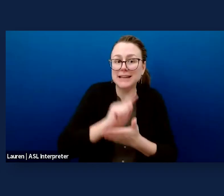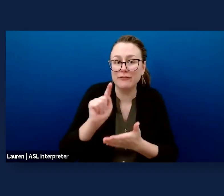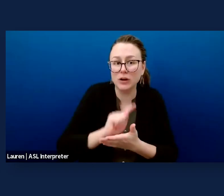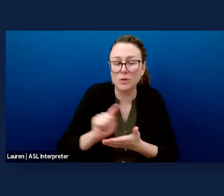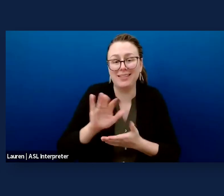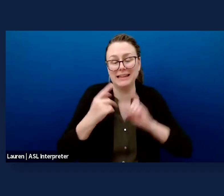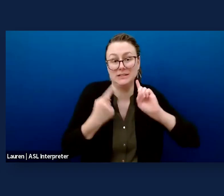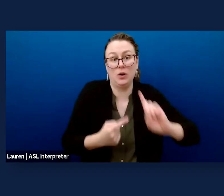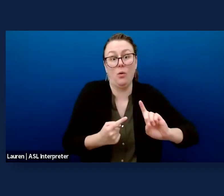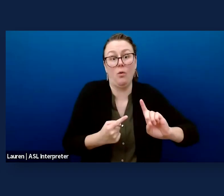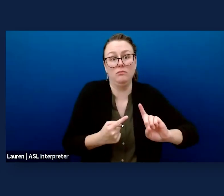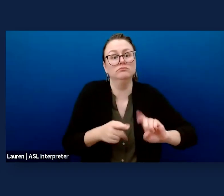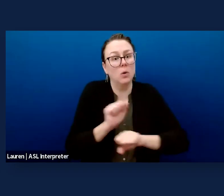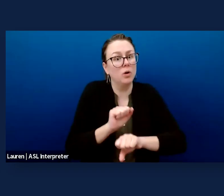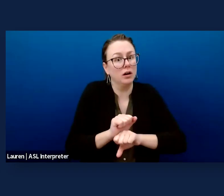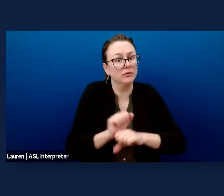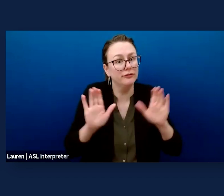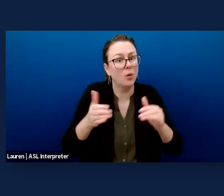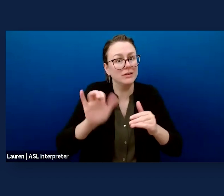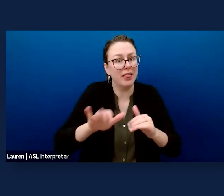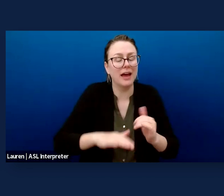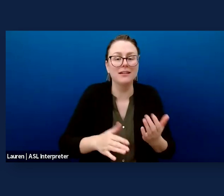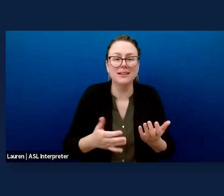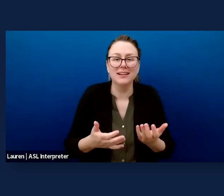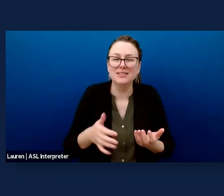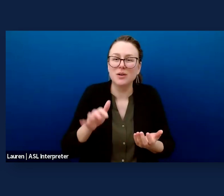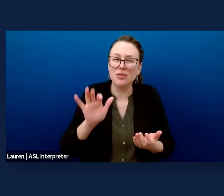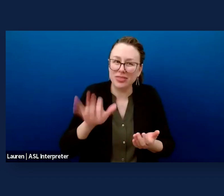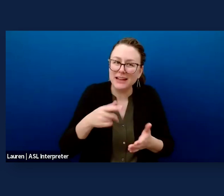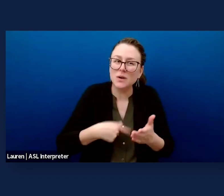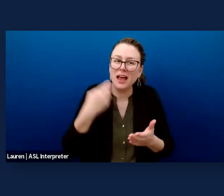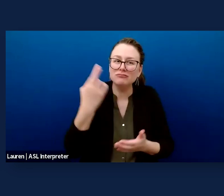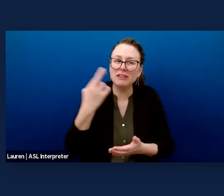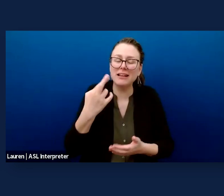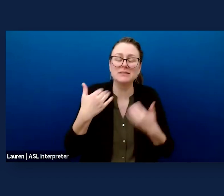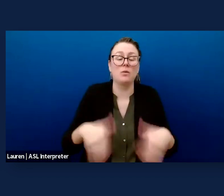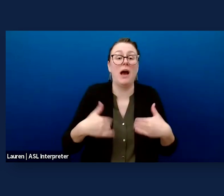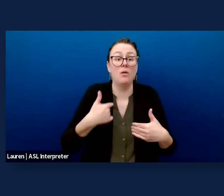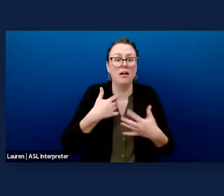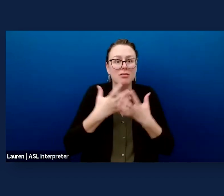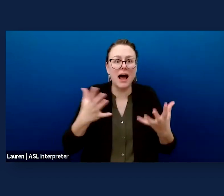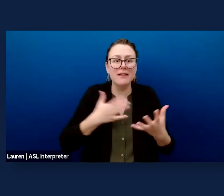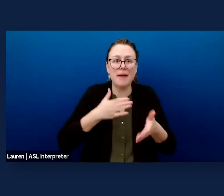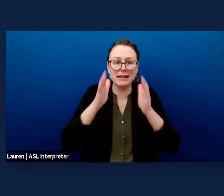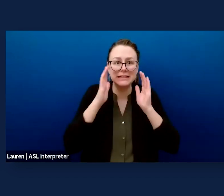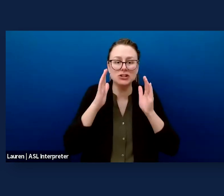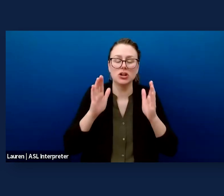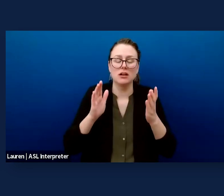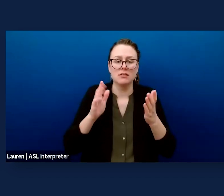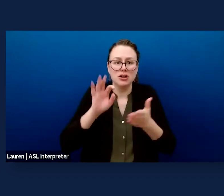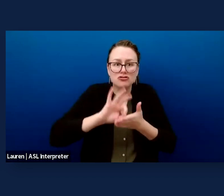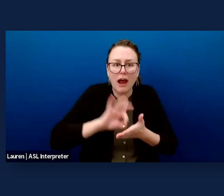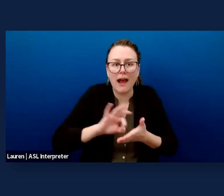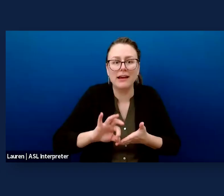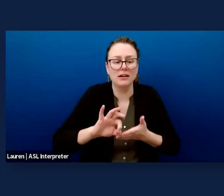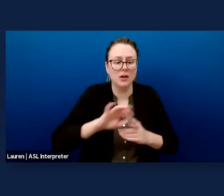now is that I'm paying so much more attention to it, sort of tracking and keeping a record